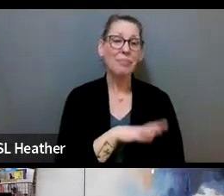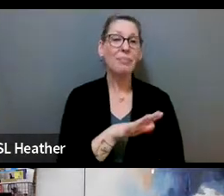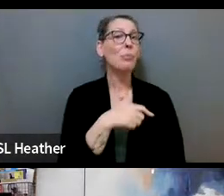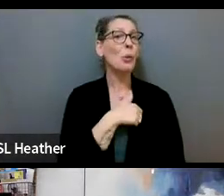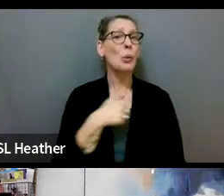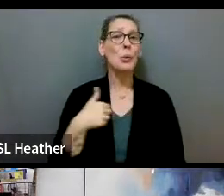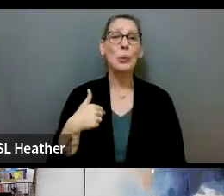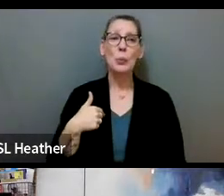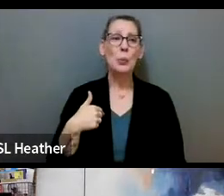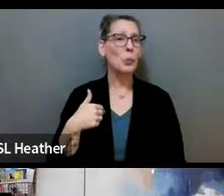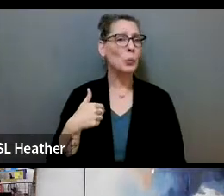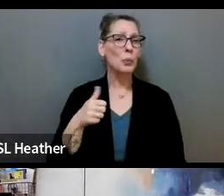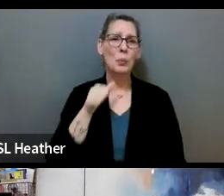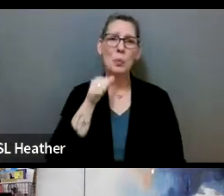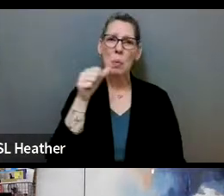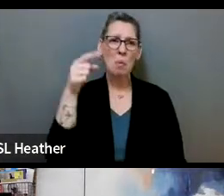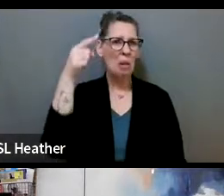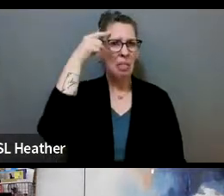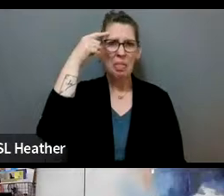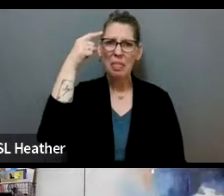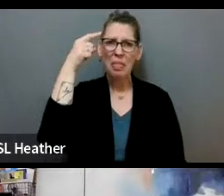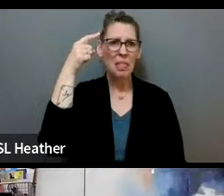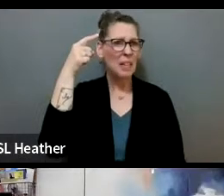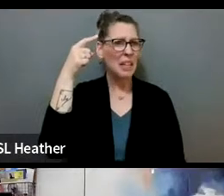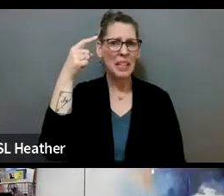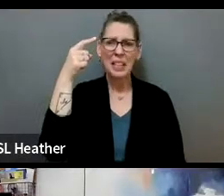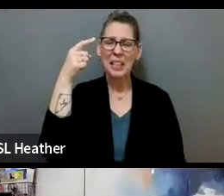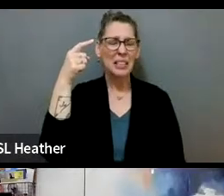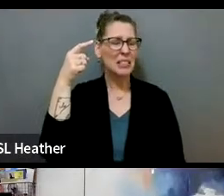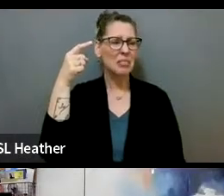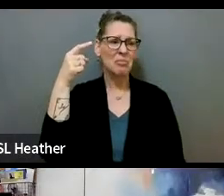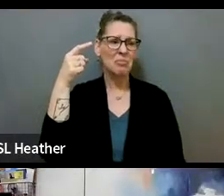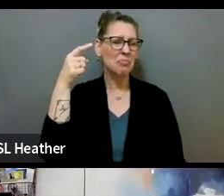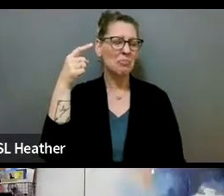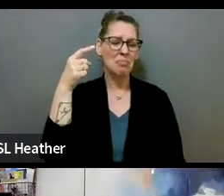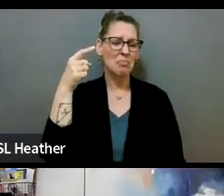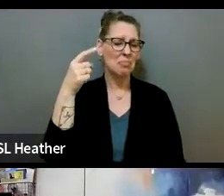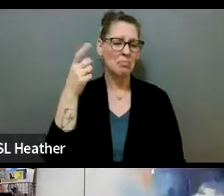We don't think that we will see significant